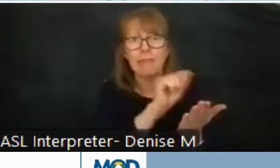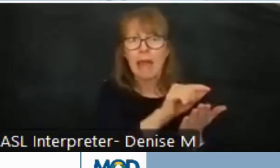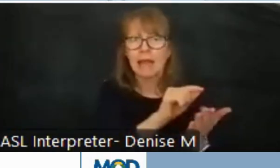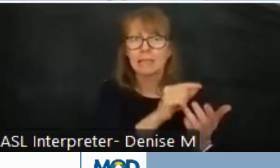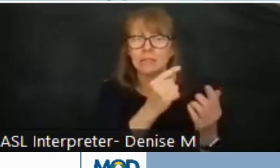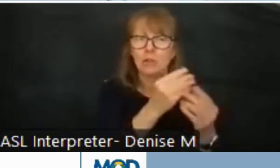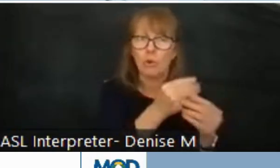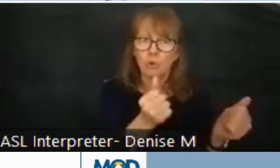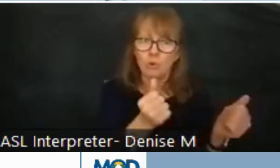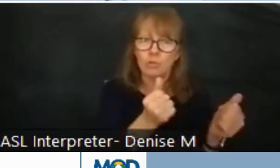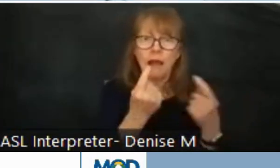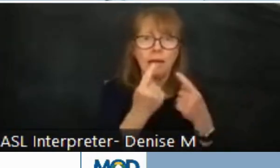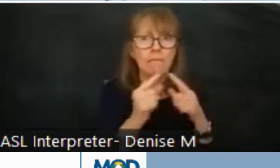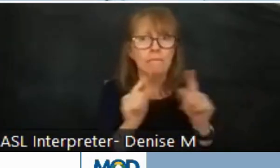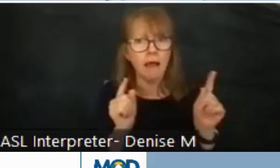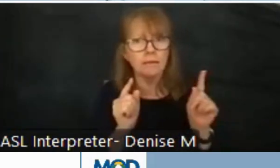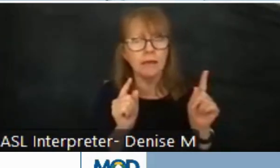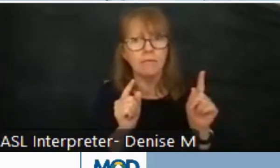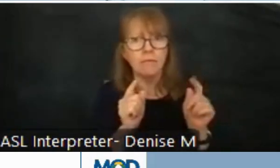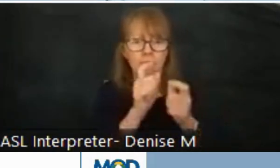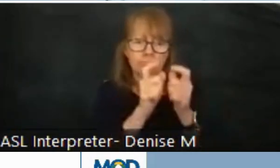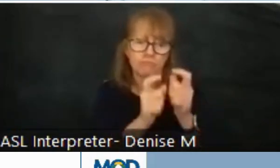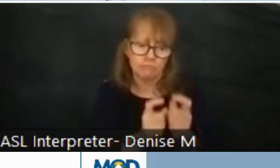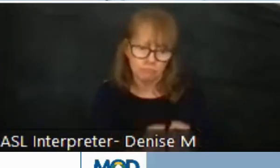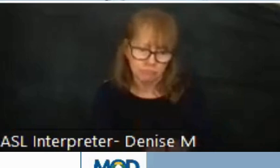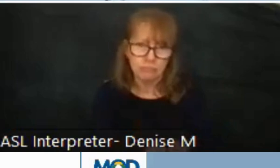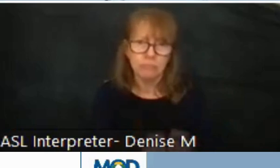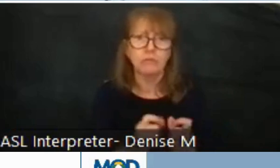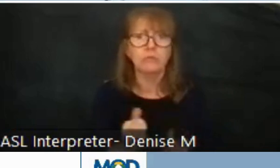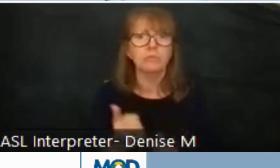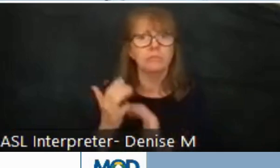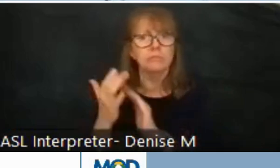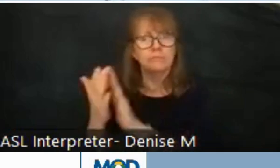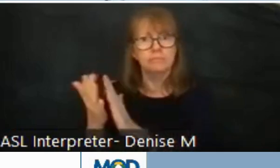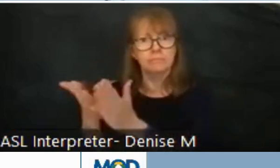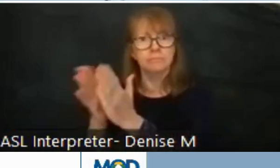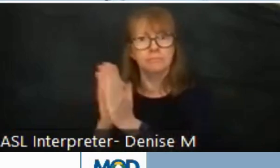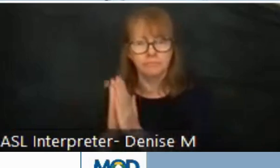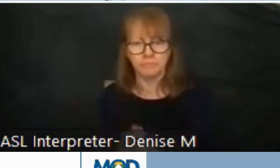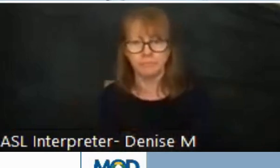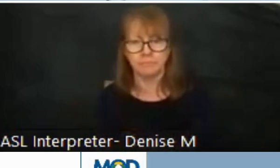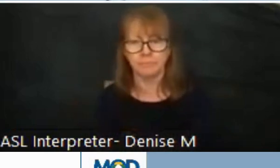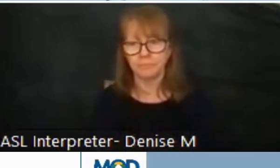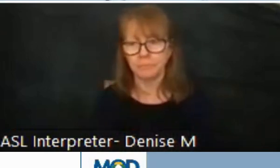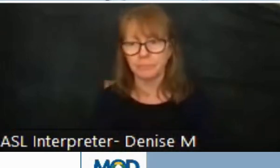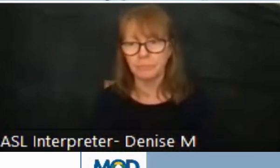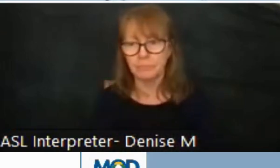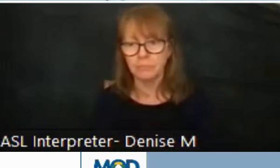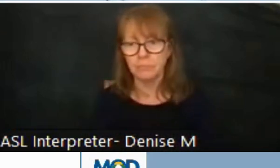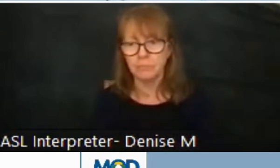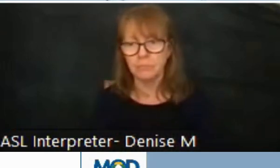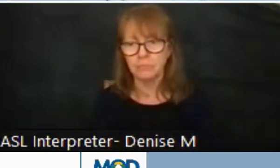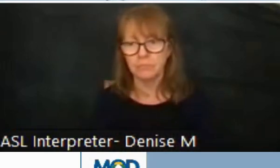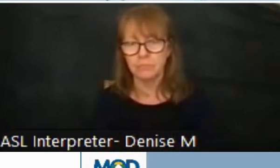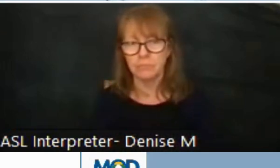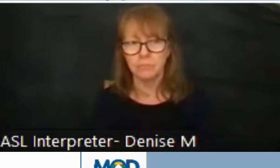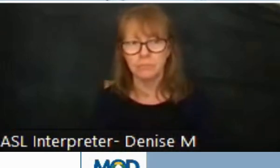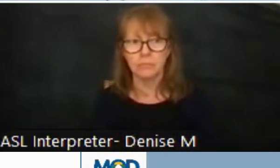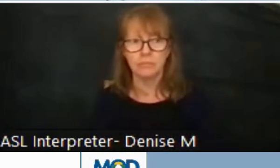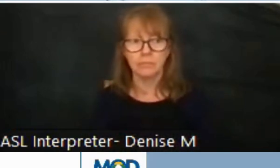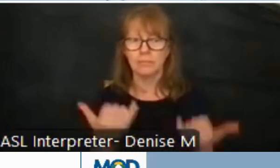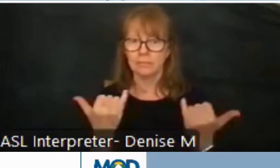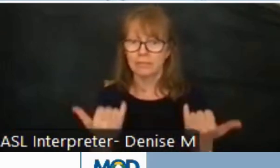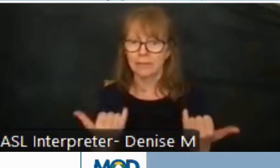effective and make useful tweaks to our request. Now, let's give you an example to practice doing